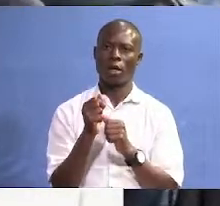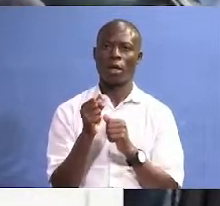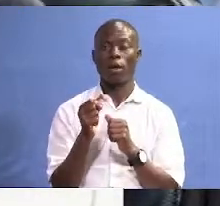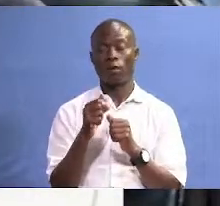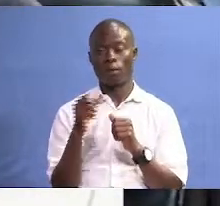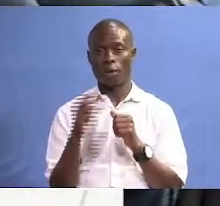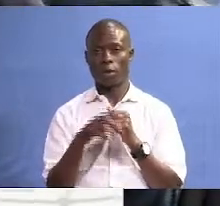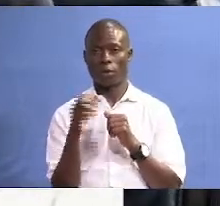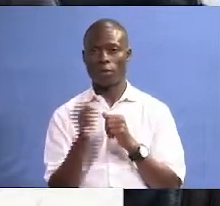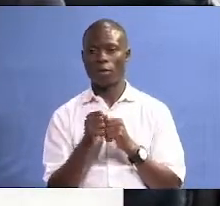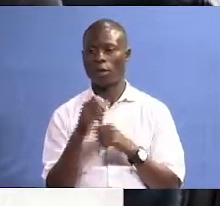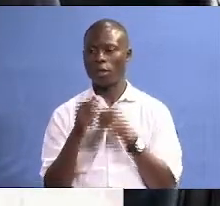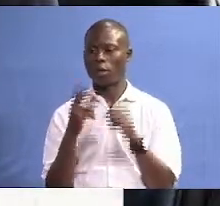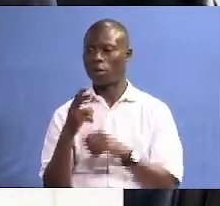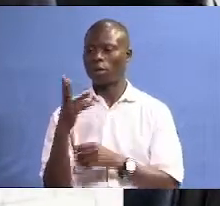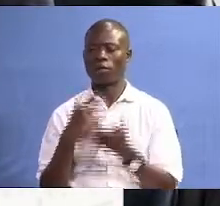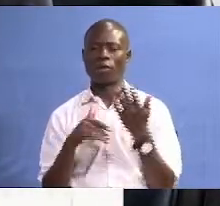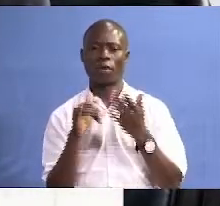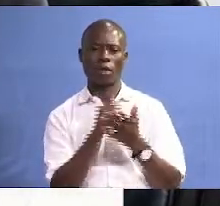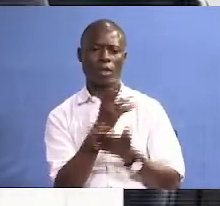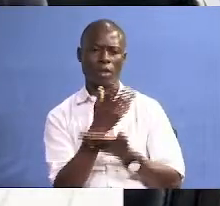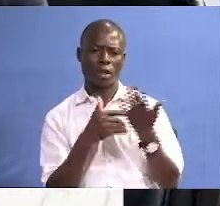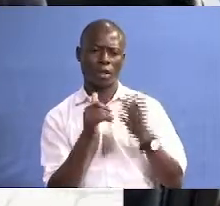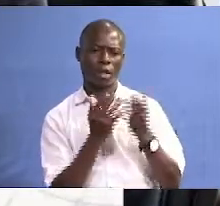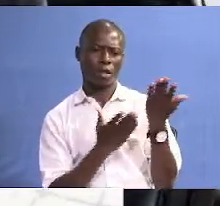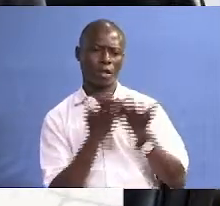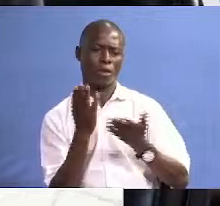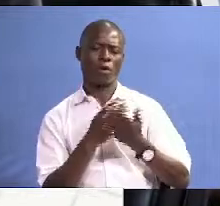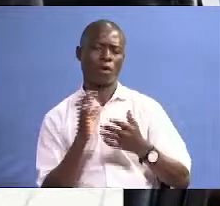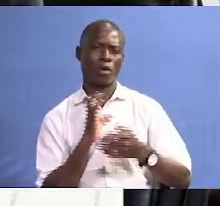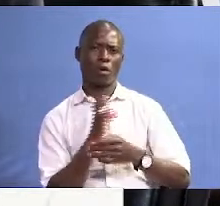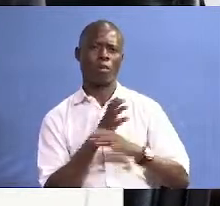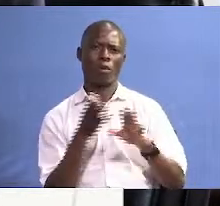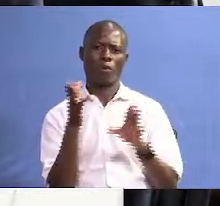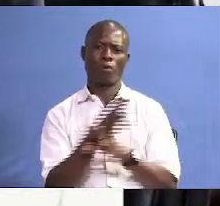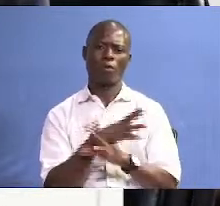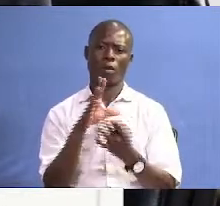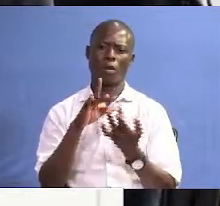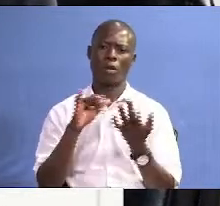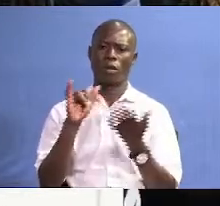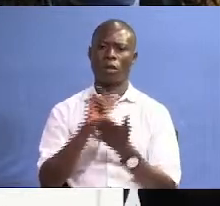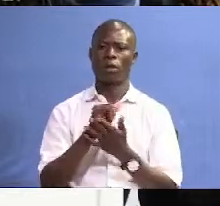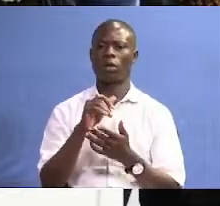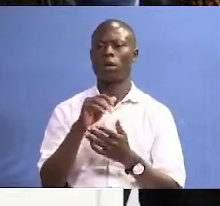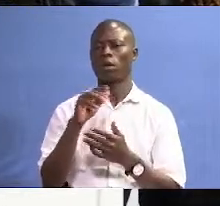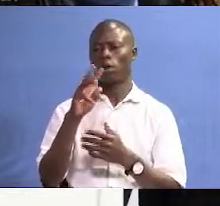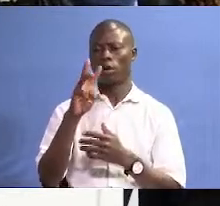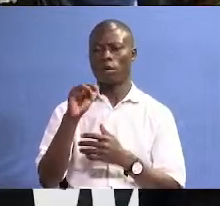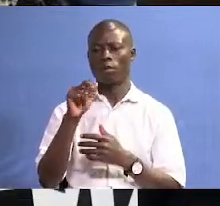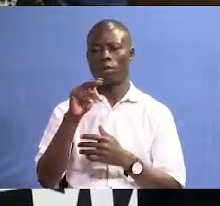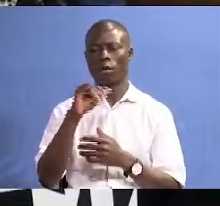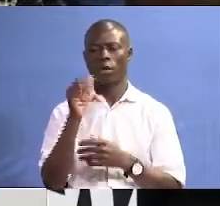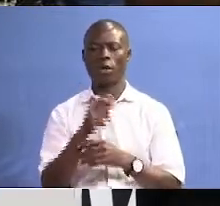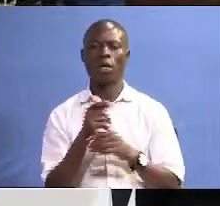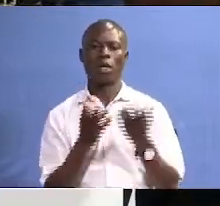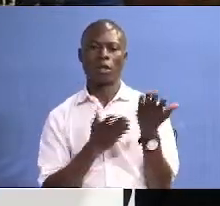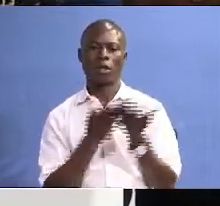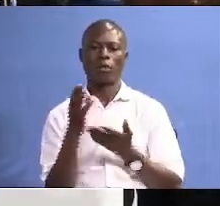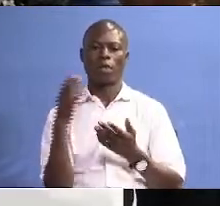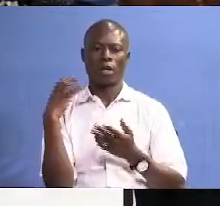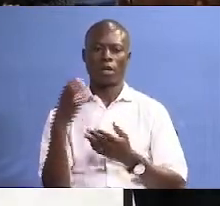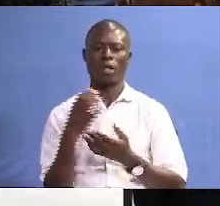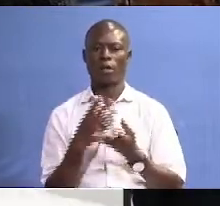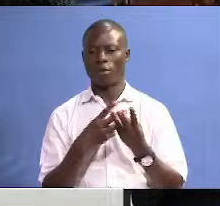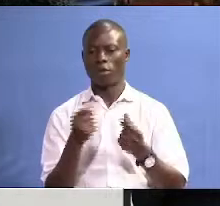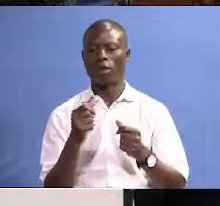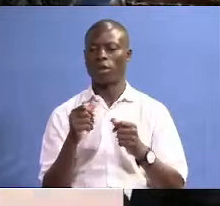Majanja was sworn in as a member of the Judicial Service Commission. Before his re-election, Justice Majanja served as the chairperson of Human Resource